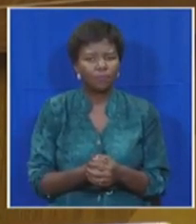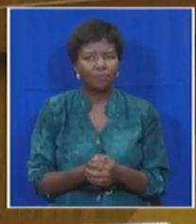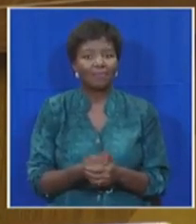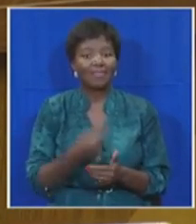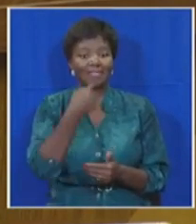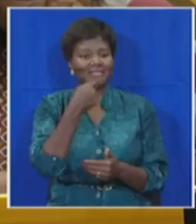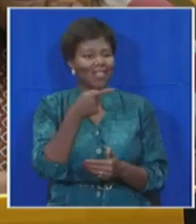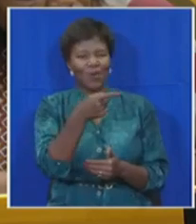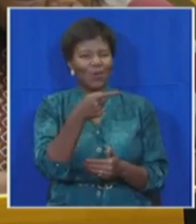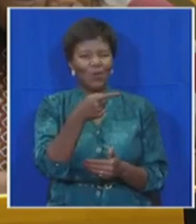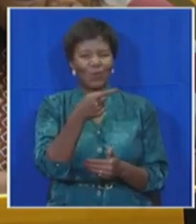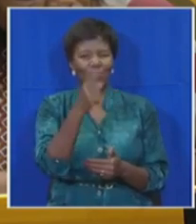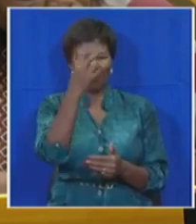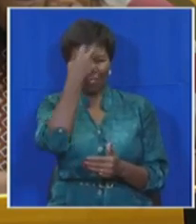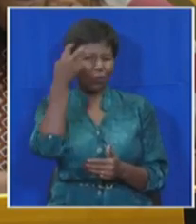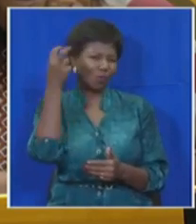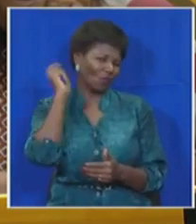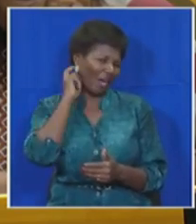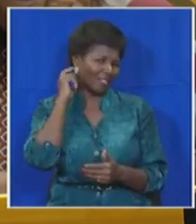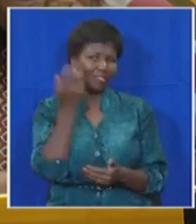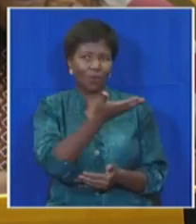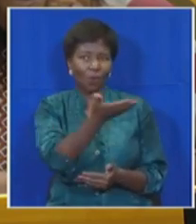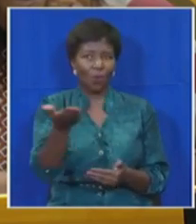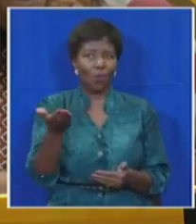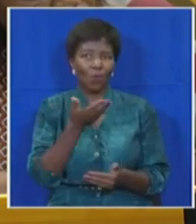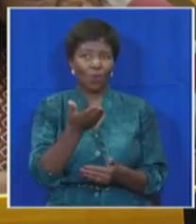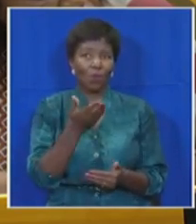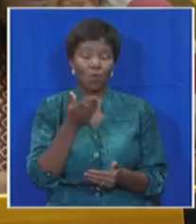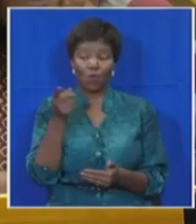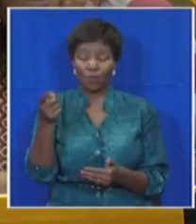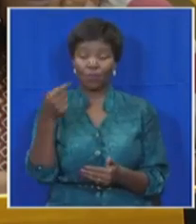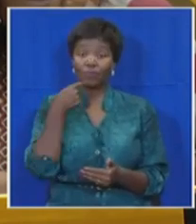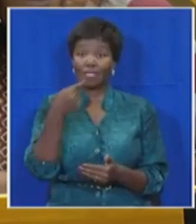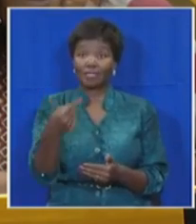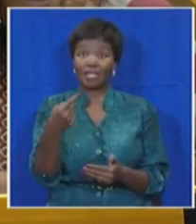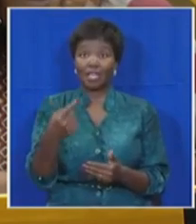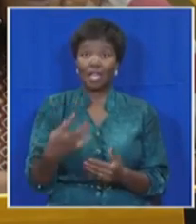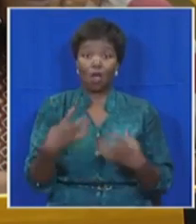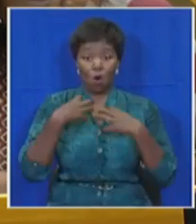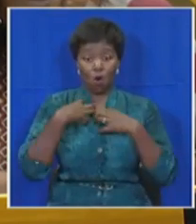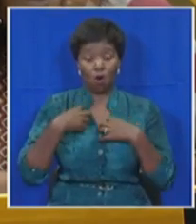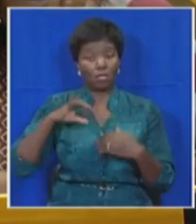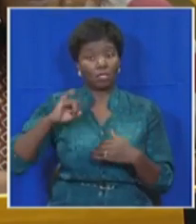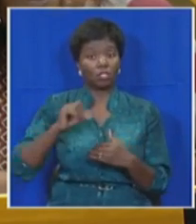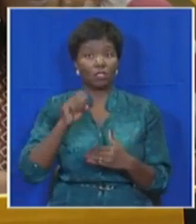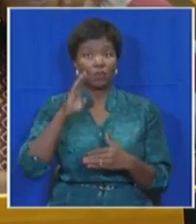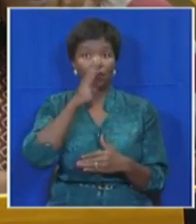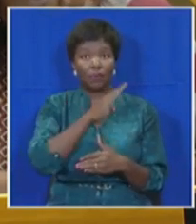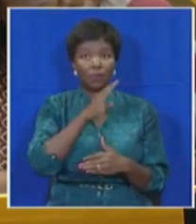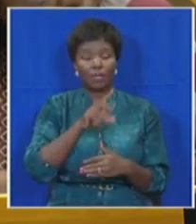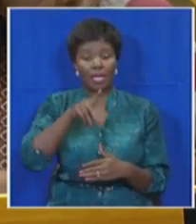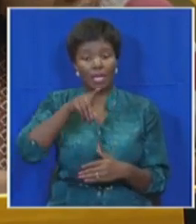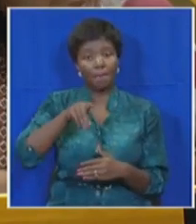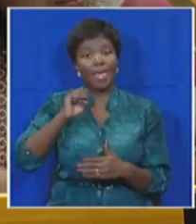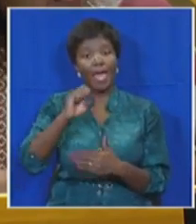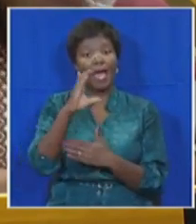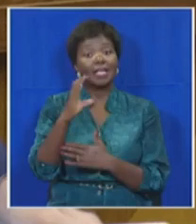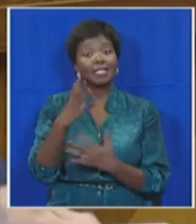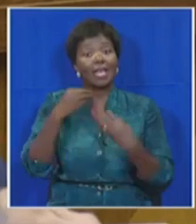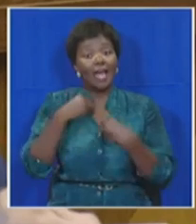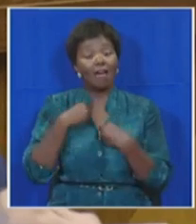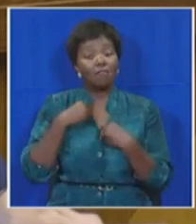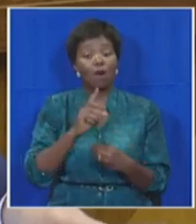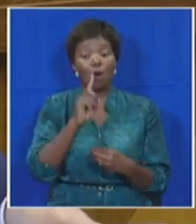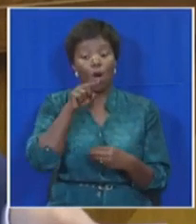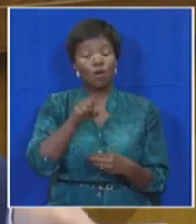Hypocrisy indeed. You're wrong about JSE ownership. The PIC has 1.8 trillion rand